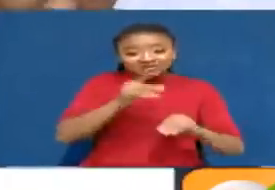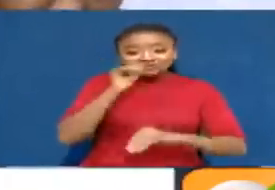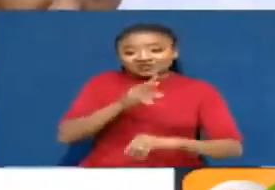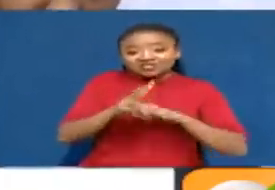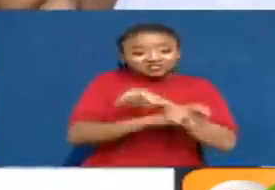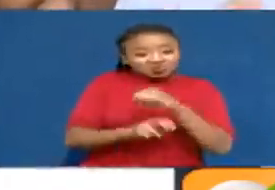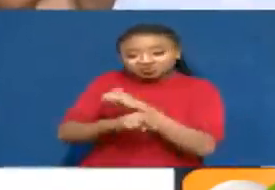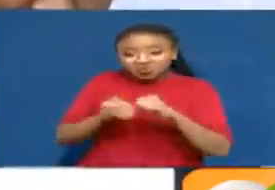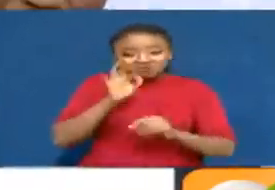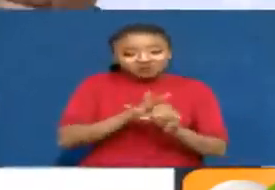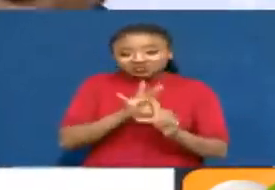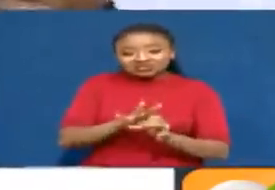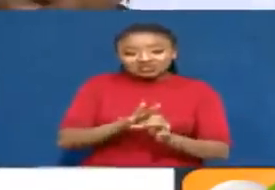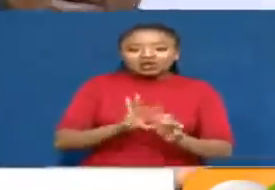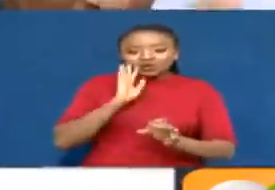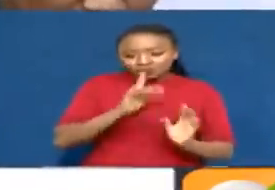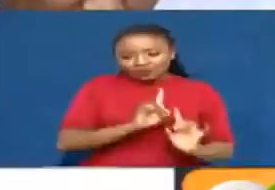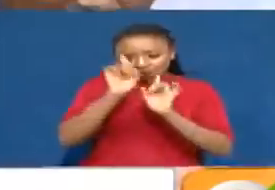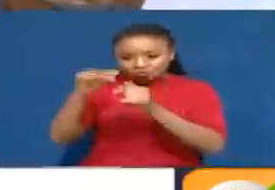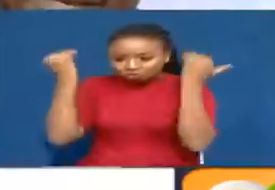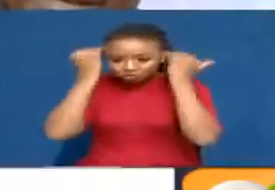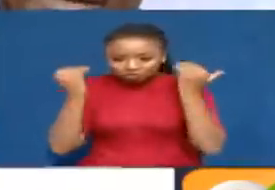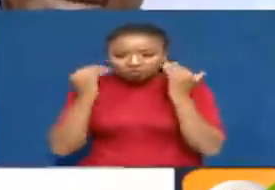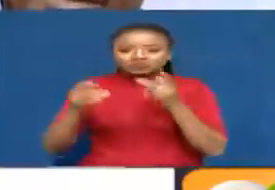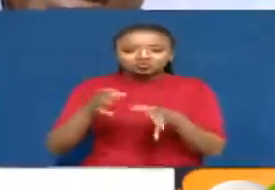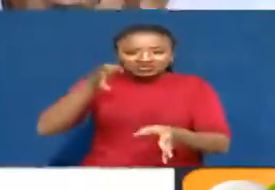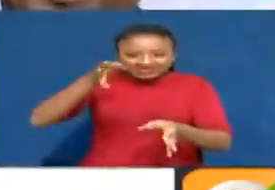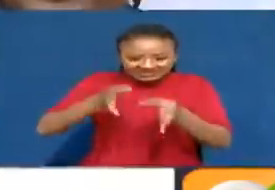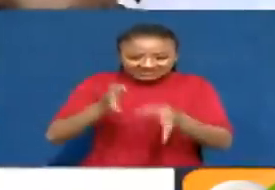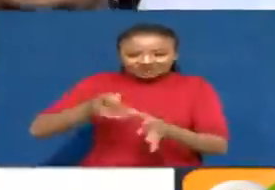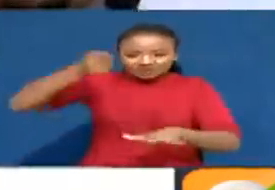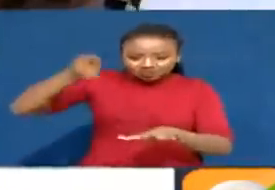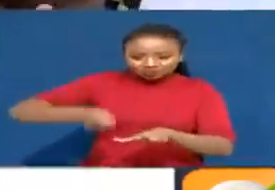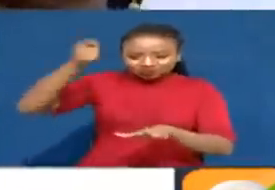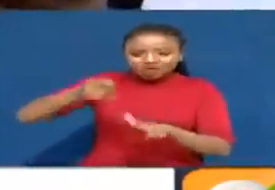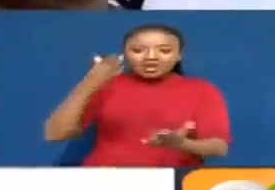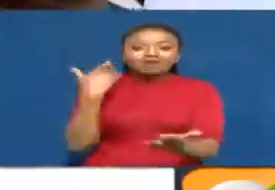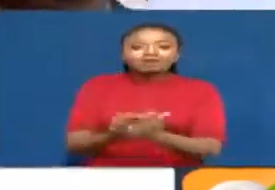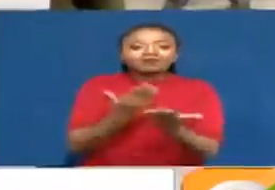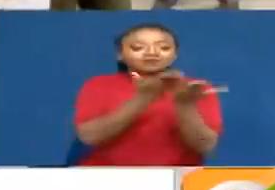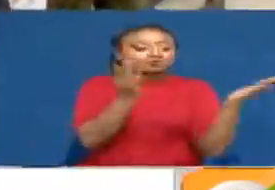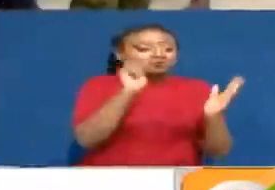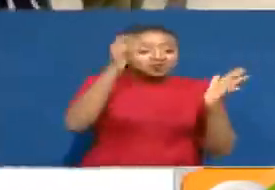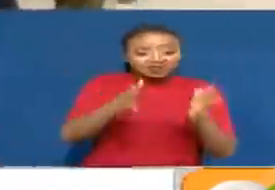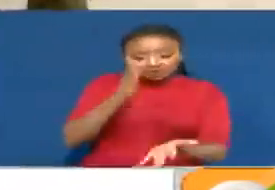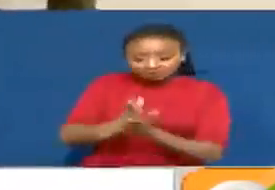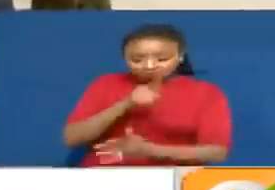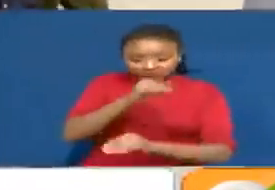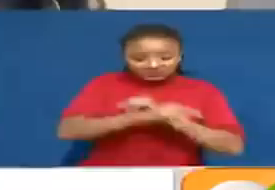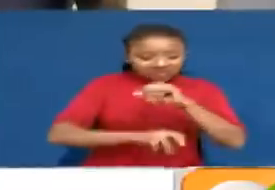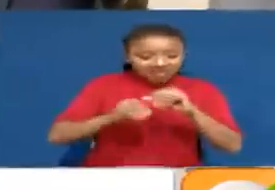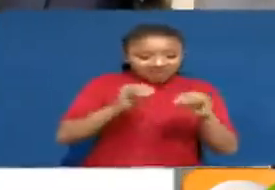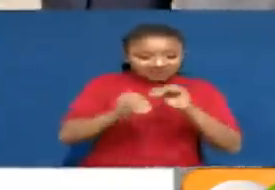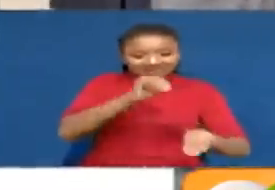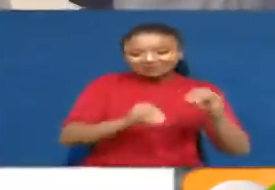it. We will be going to court to determine and to prove to Kenyans that this election was rigged. The Jubilee Party